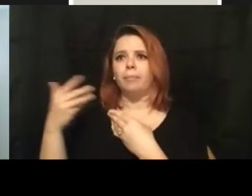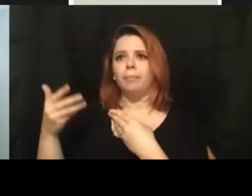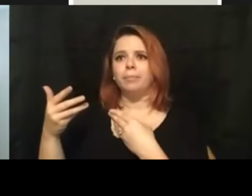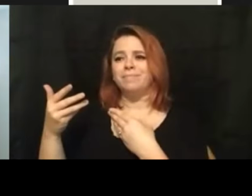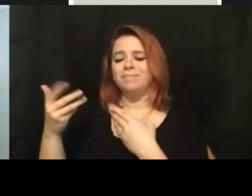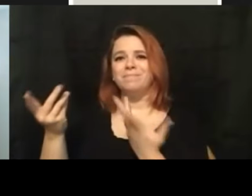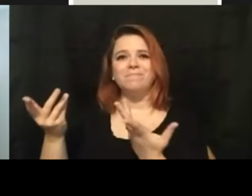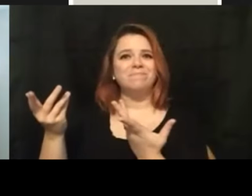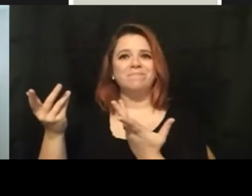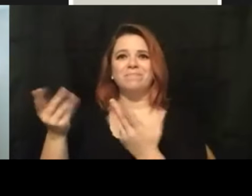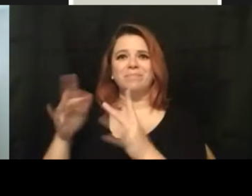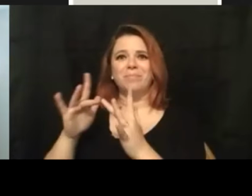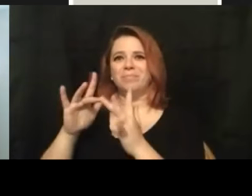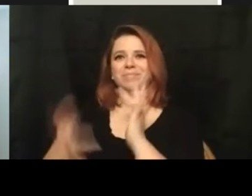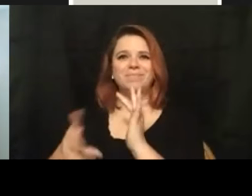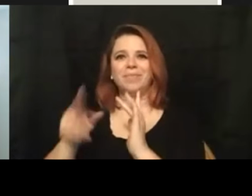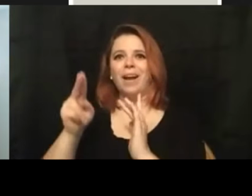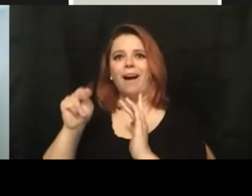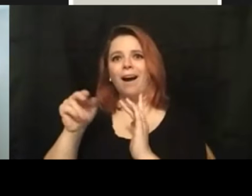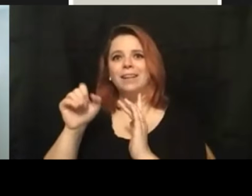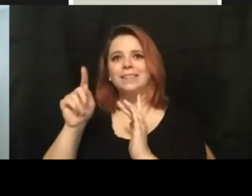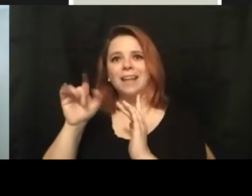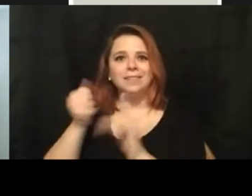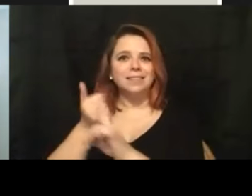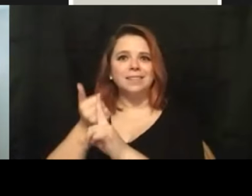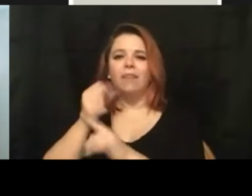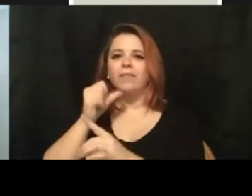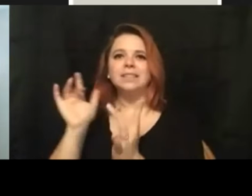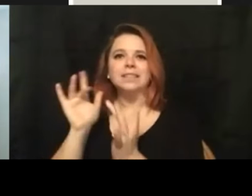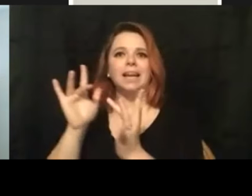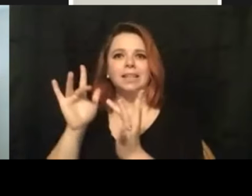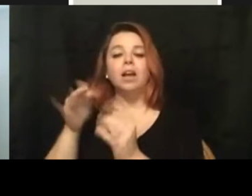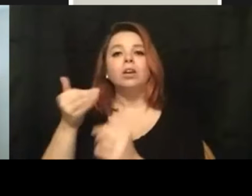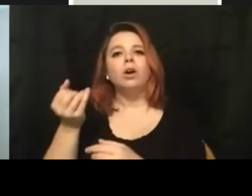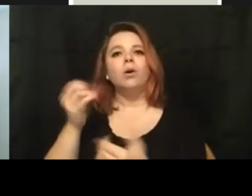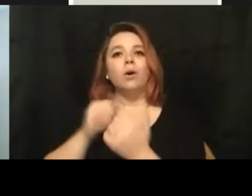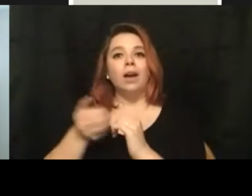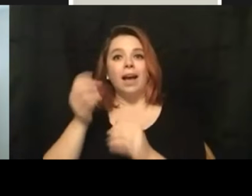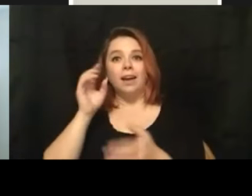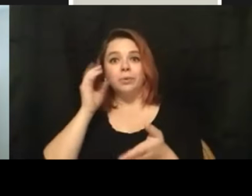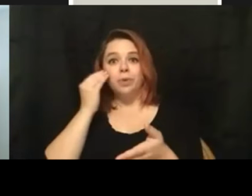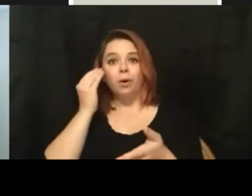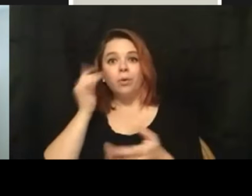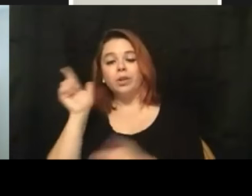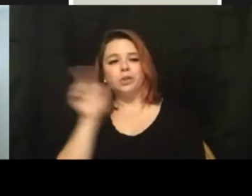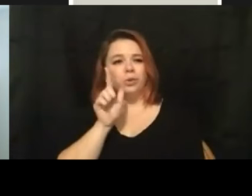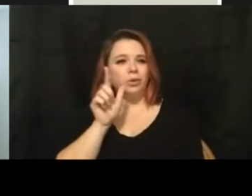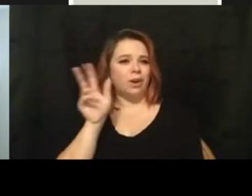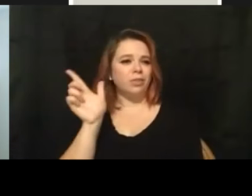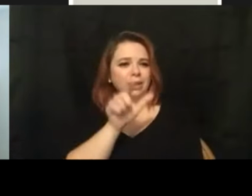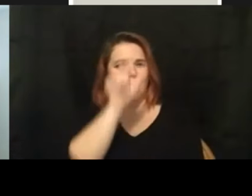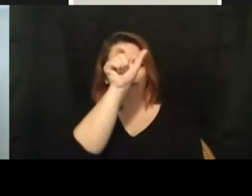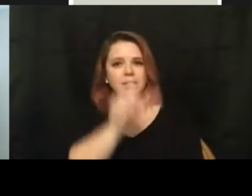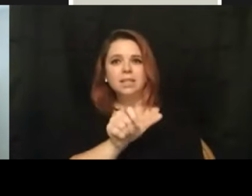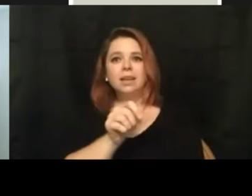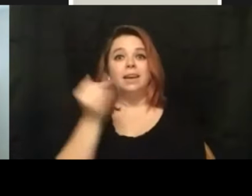unsets itself. I don't know what the right term is for it, but it disconnects. And the way to tell is by looking on that left-hand tab. If you see it say